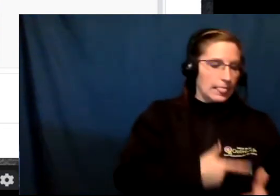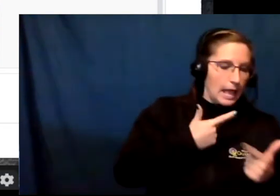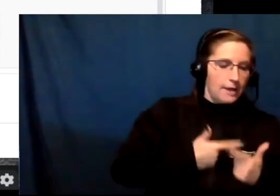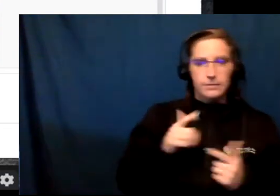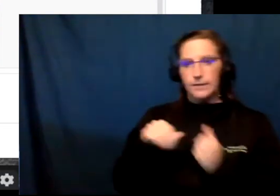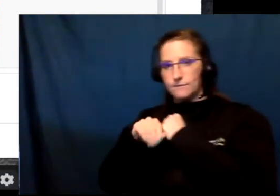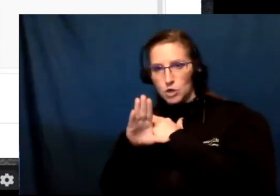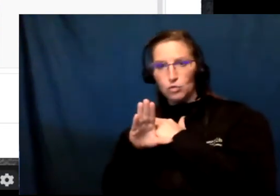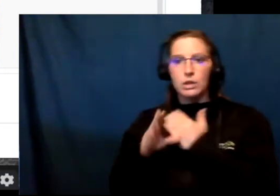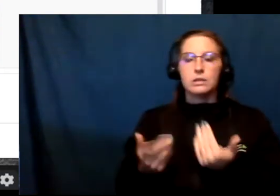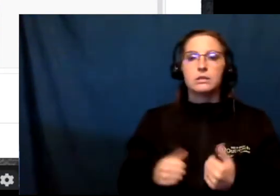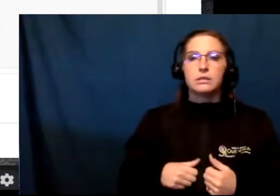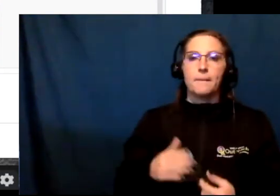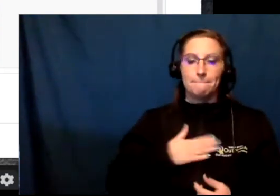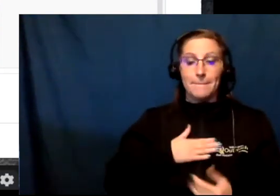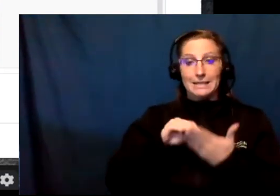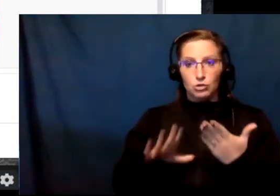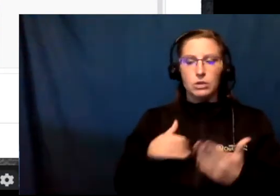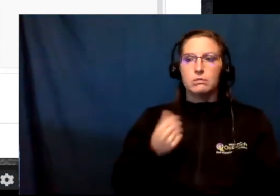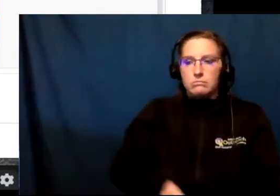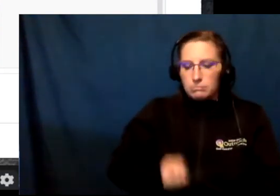very consistent for my student. And